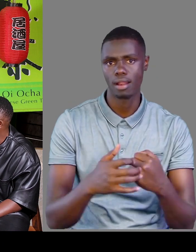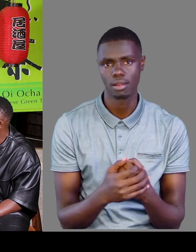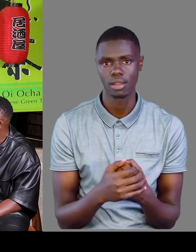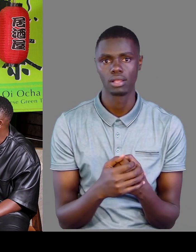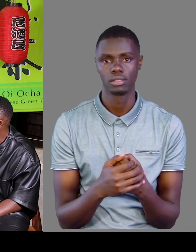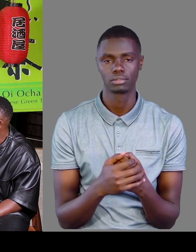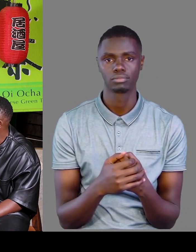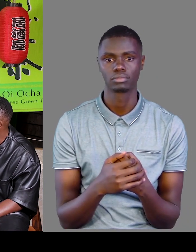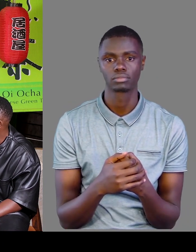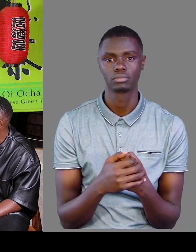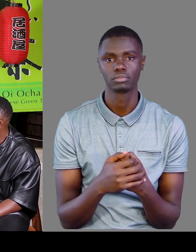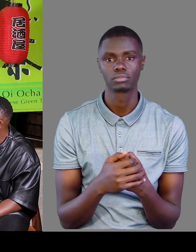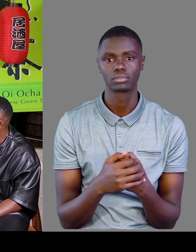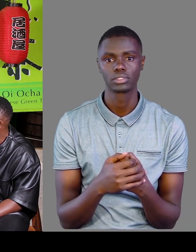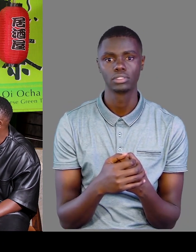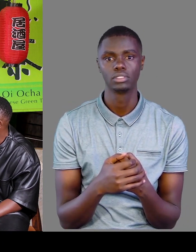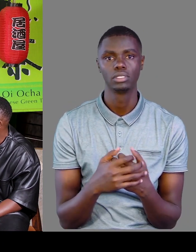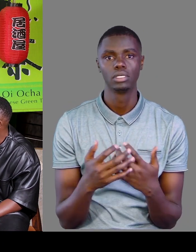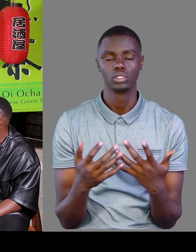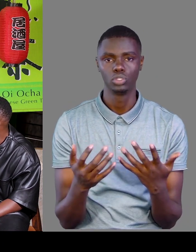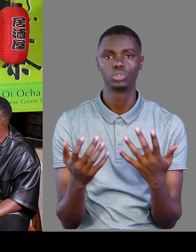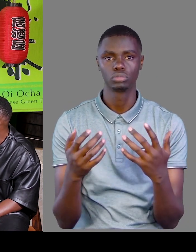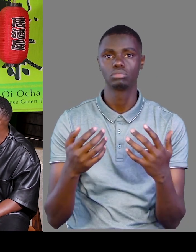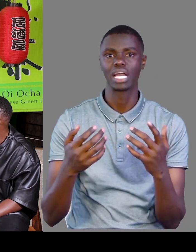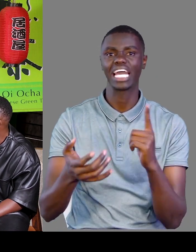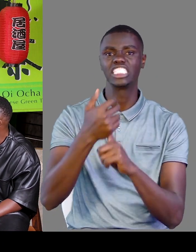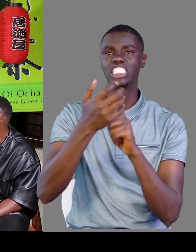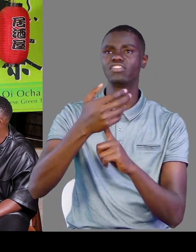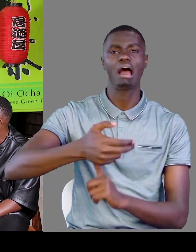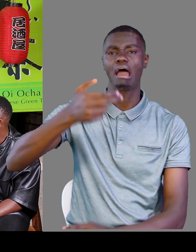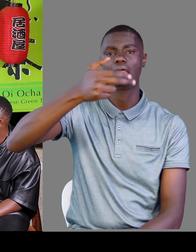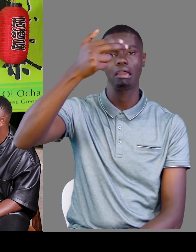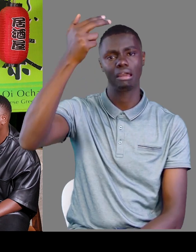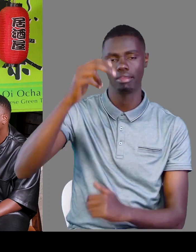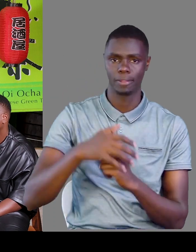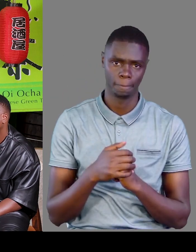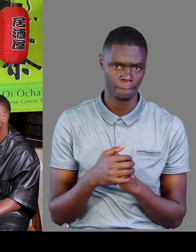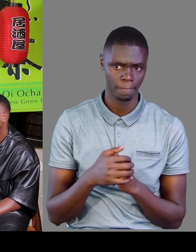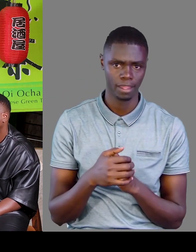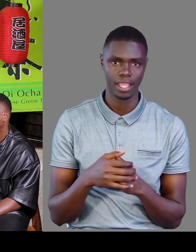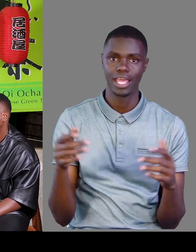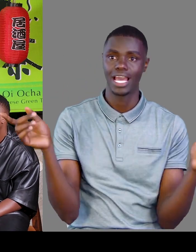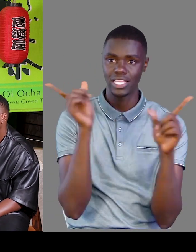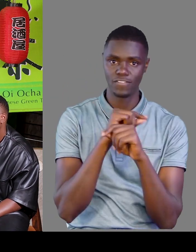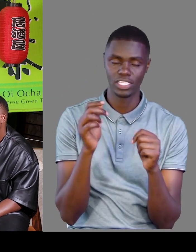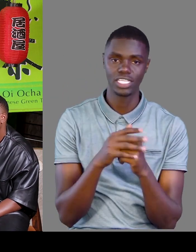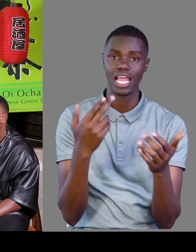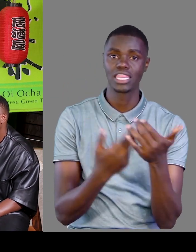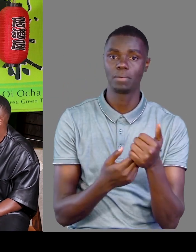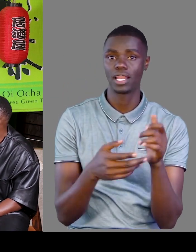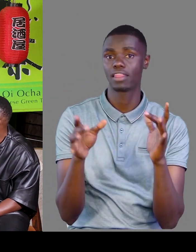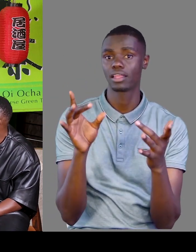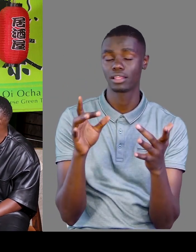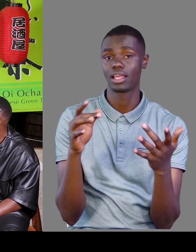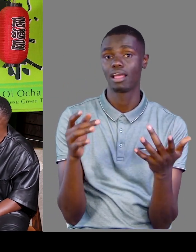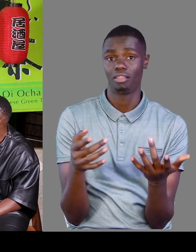unaweza. So you end up getting to a very, very, very high place. And as I finish, the partner that you